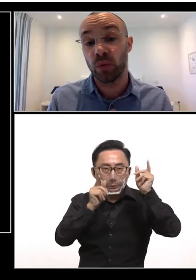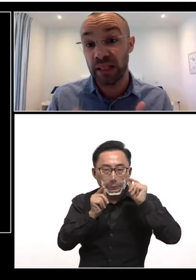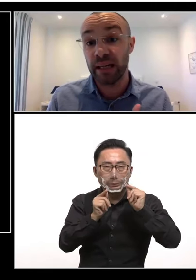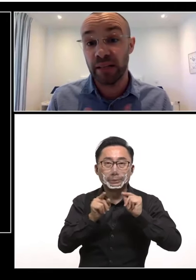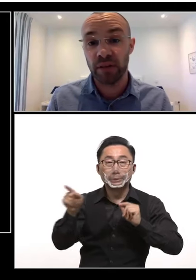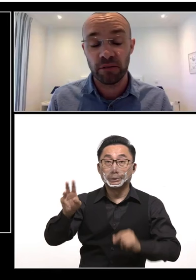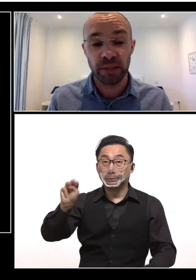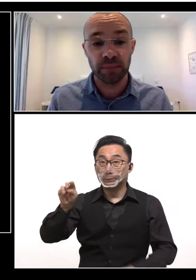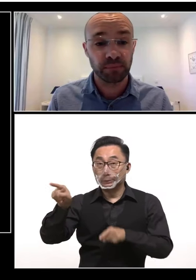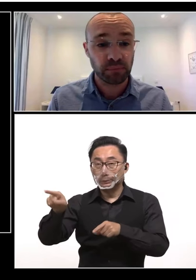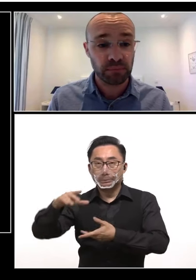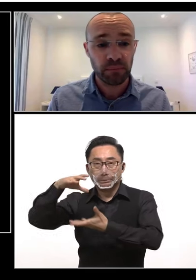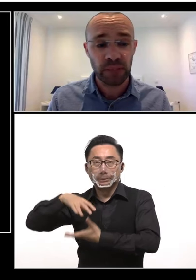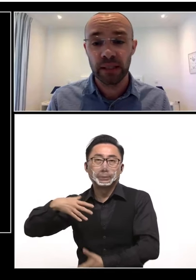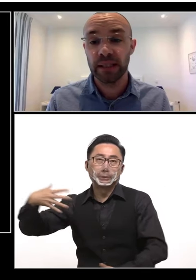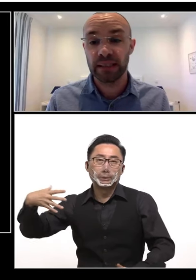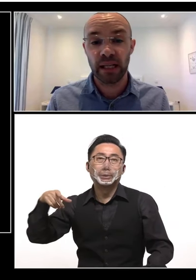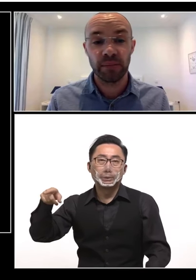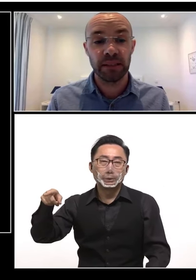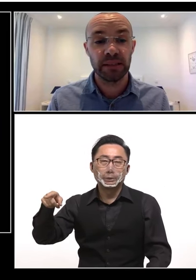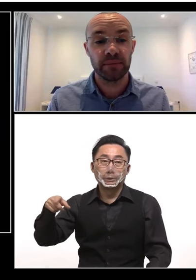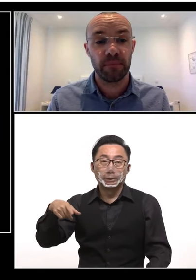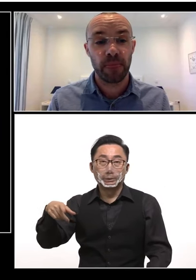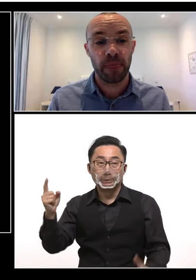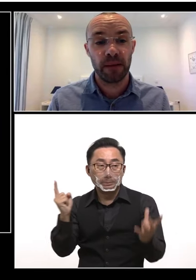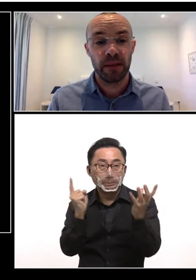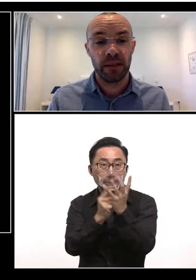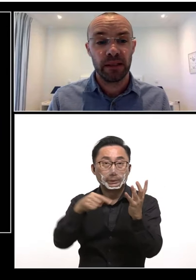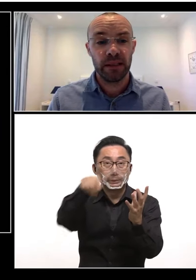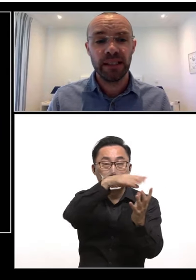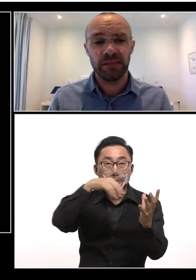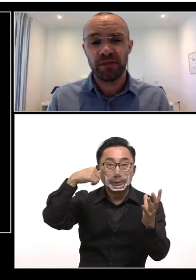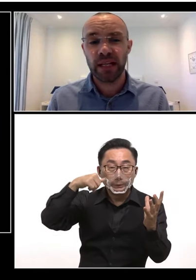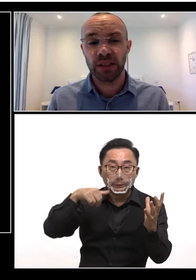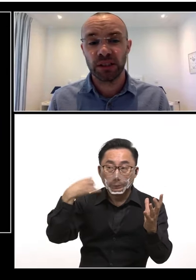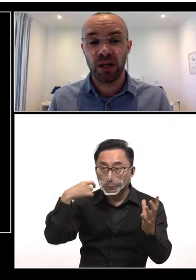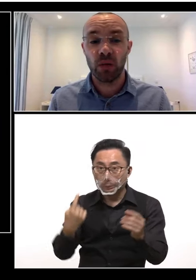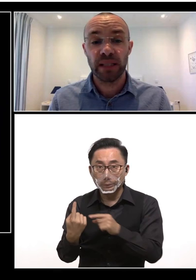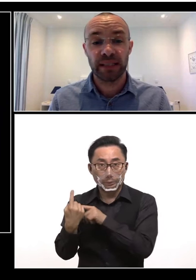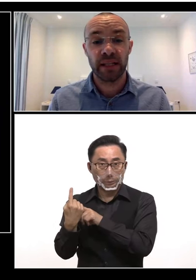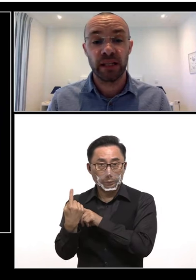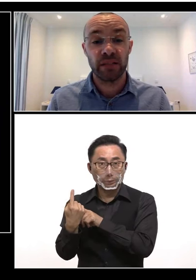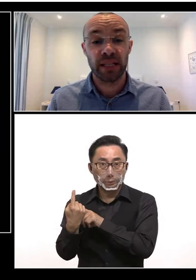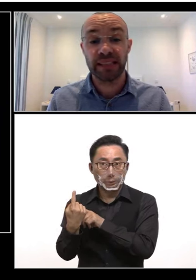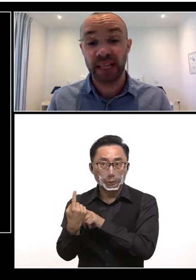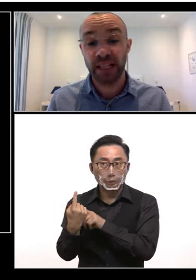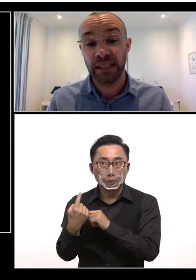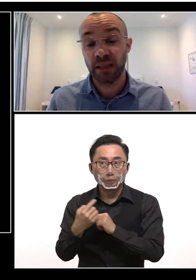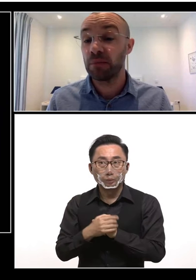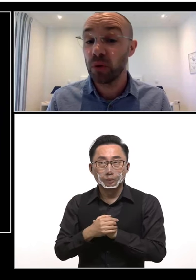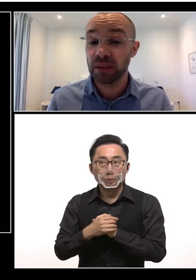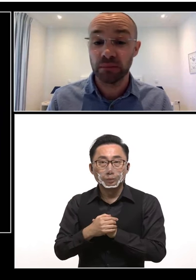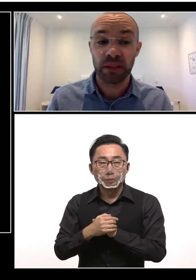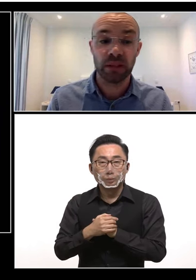was a hearing environment. Next slide, please. These reflections on our work together over the last 10 years